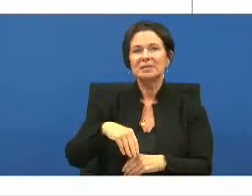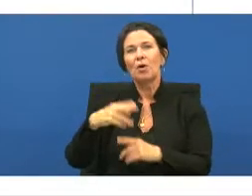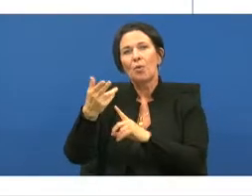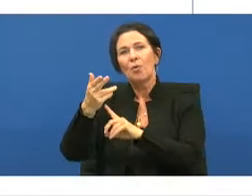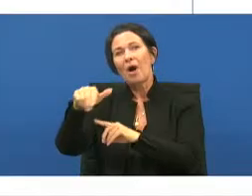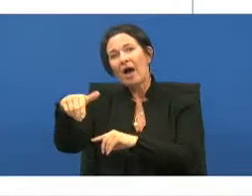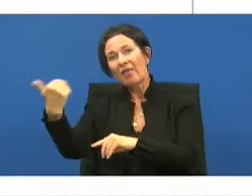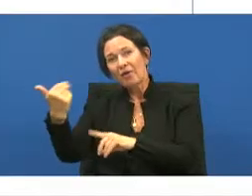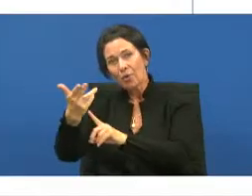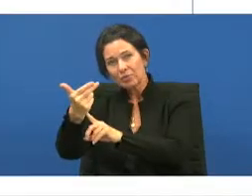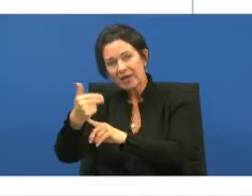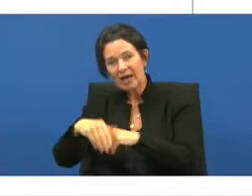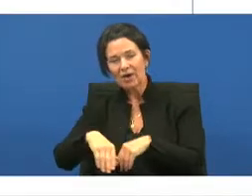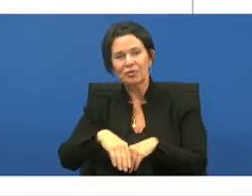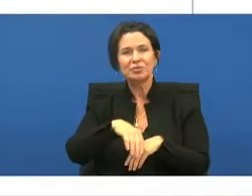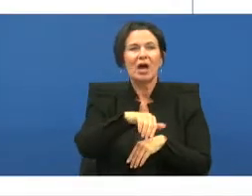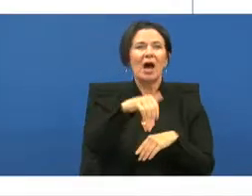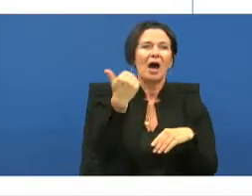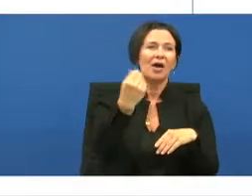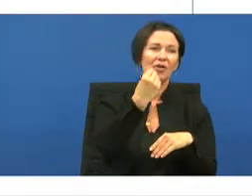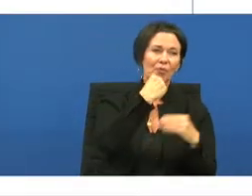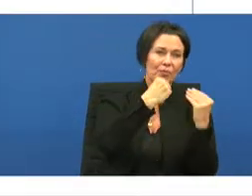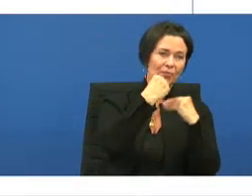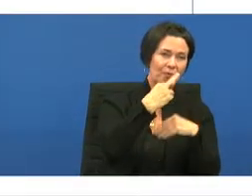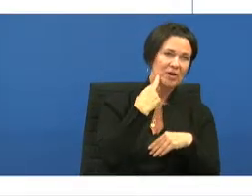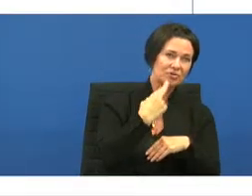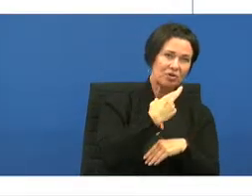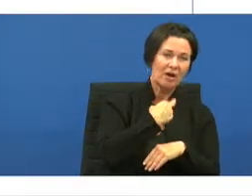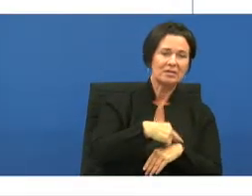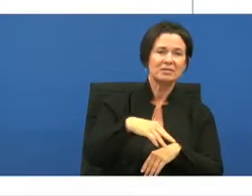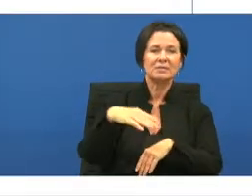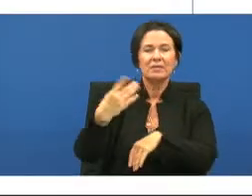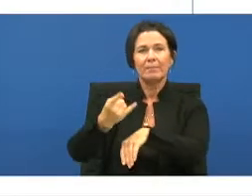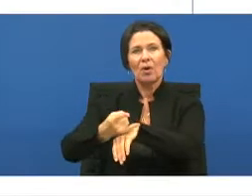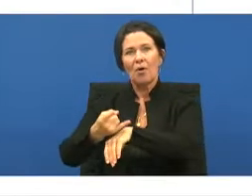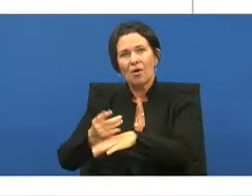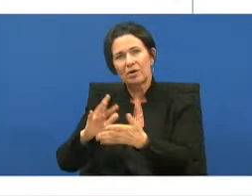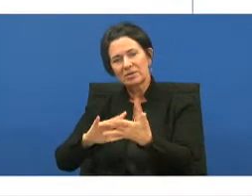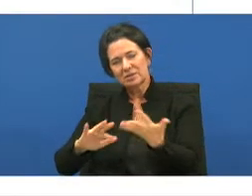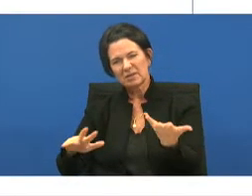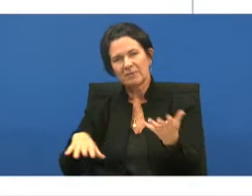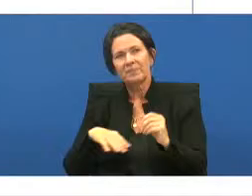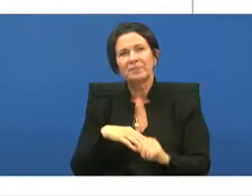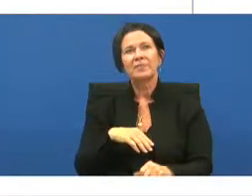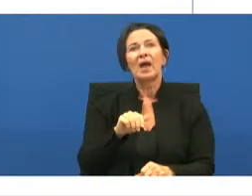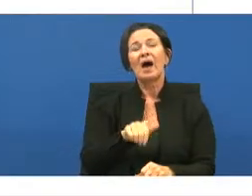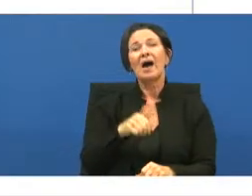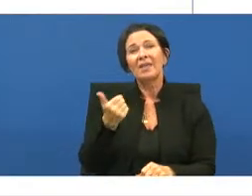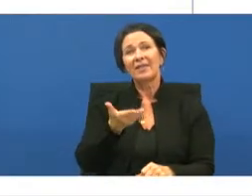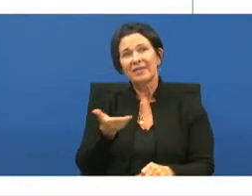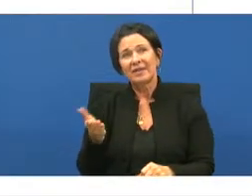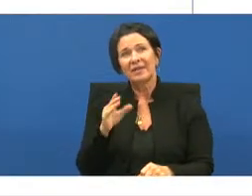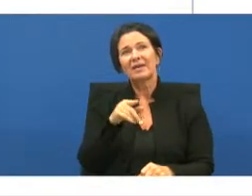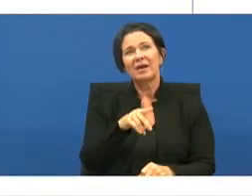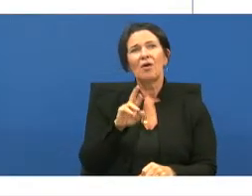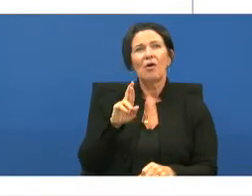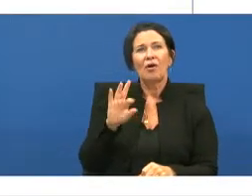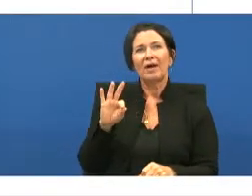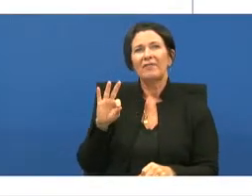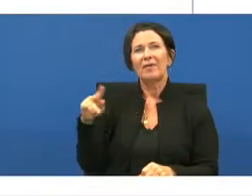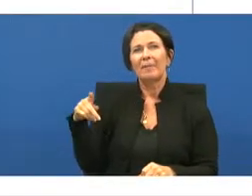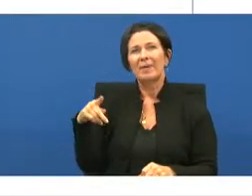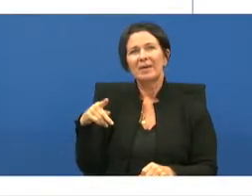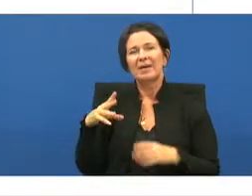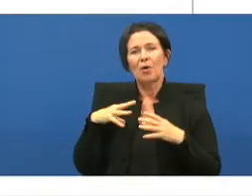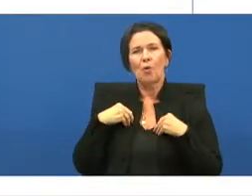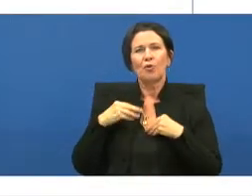So what does this mean? Where do we get to? So one of the things that Hunden Partners specializes in, and I'll sort of tell you